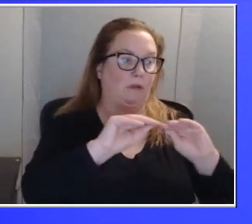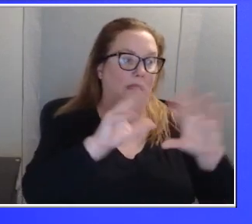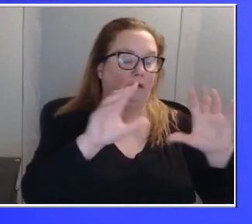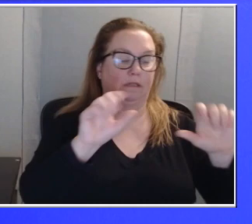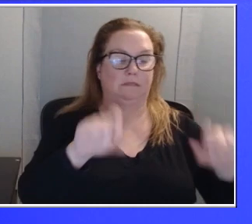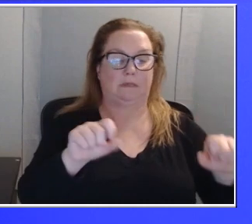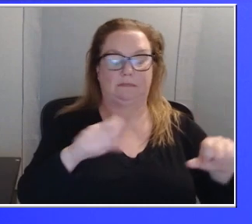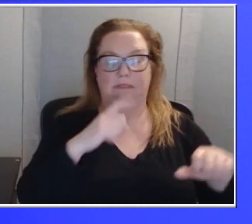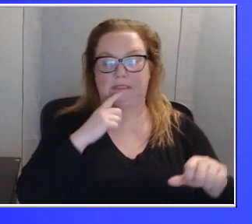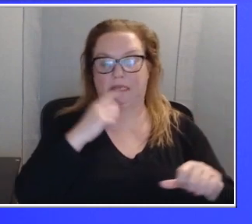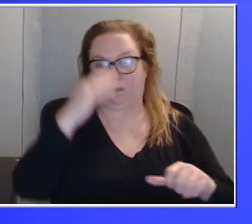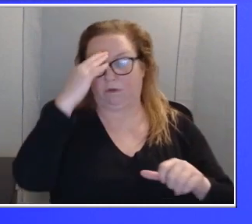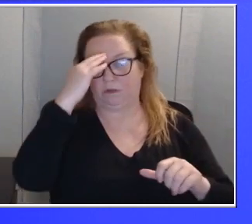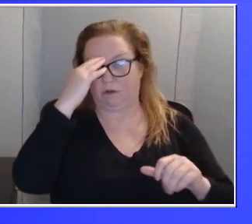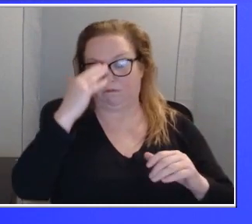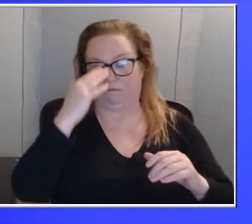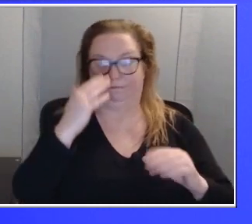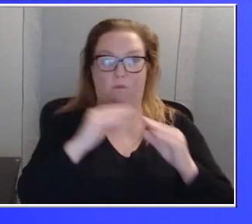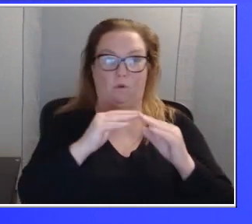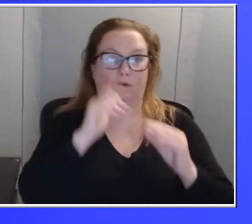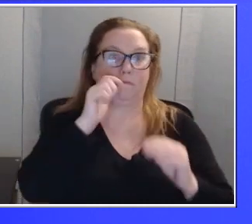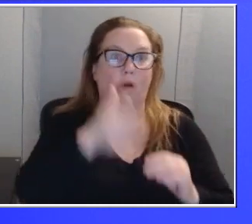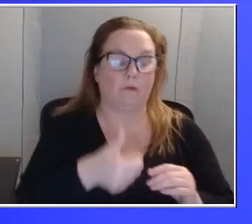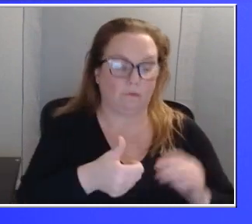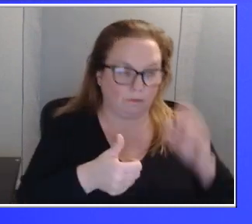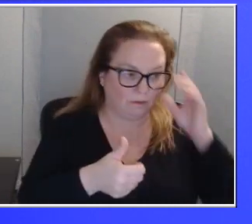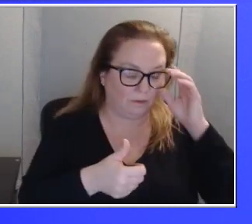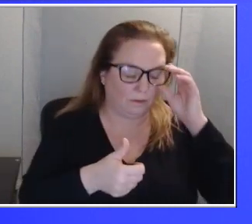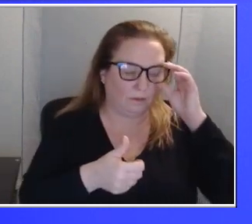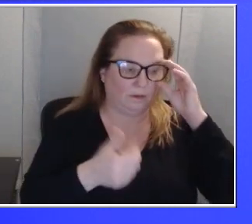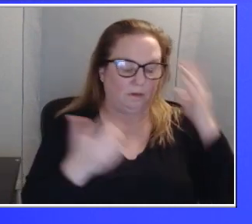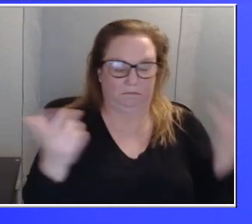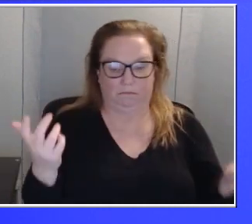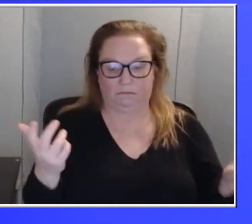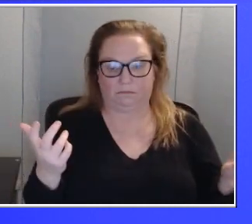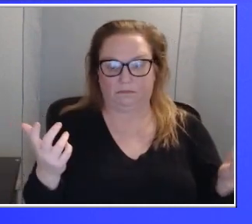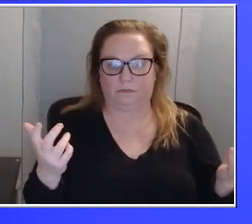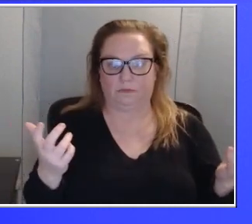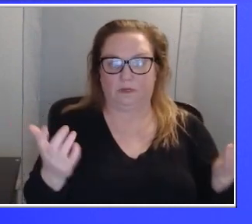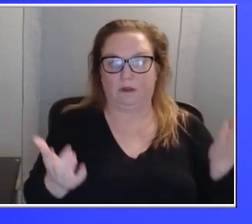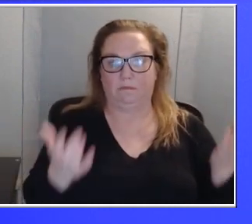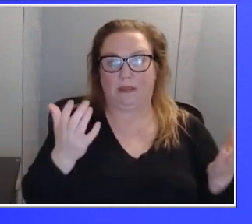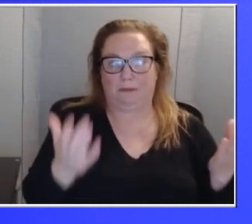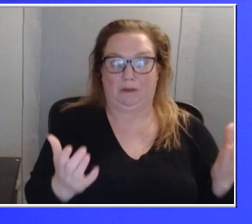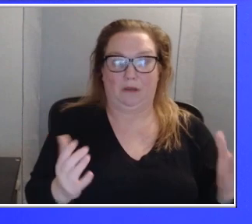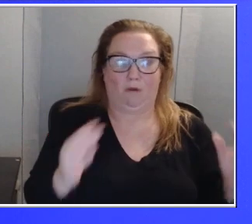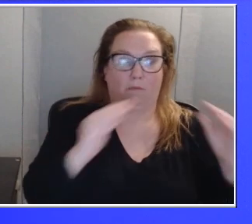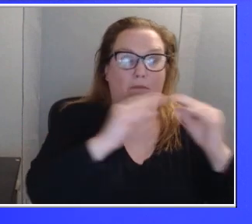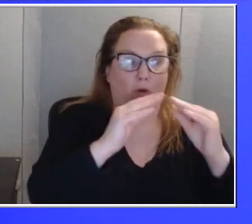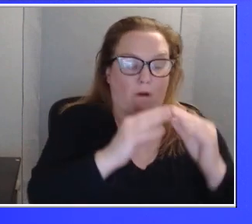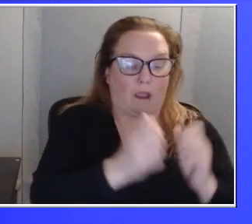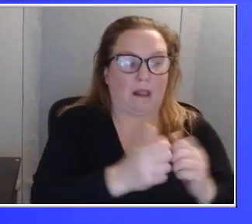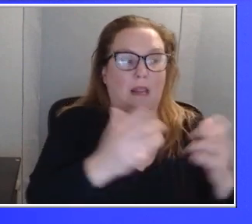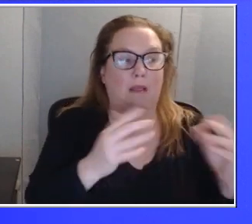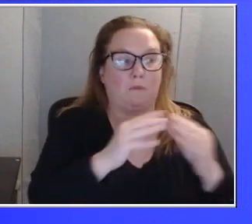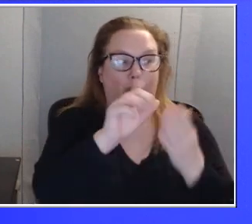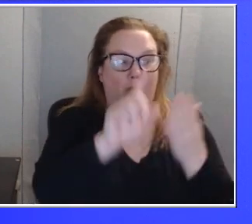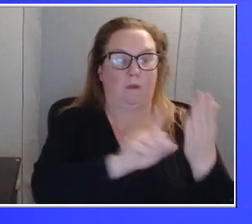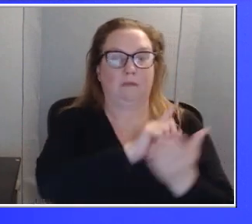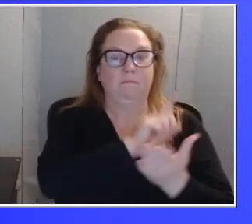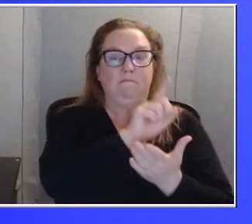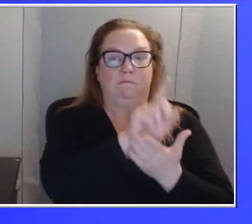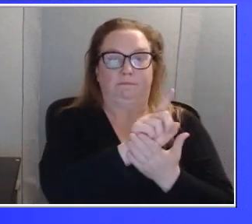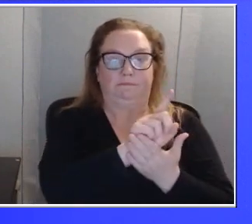we'll know more the next day, it was to the point where we might know a lot more in the next hour. And that's